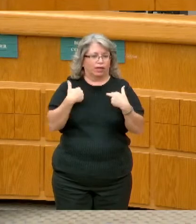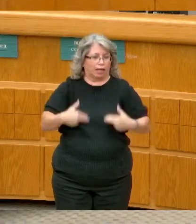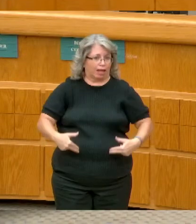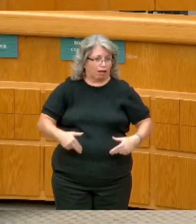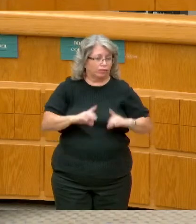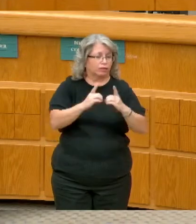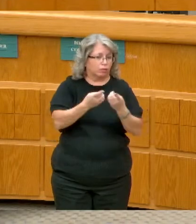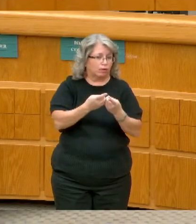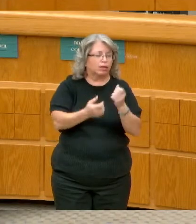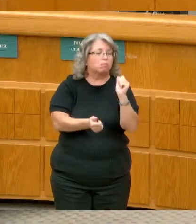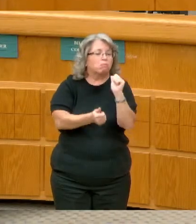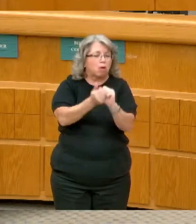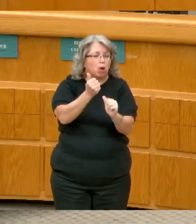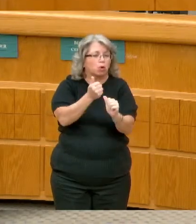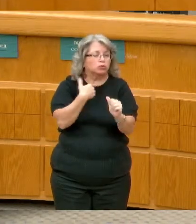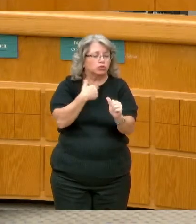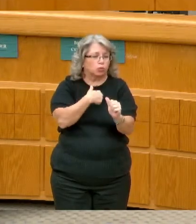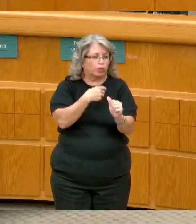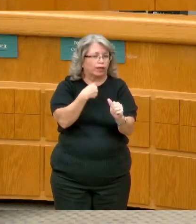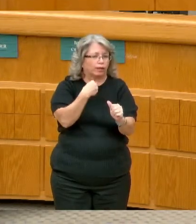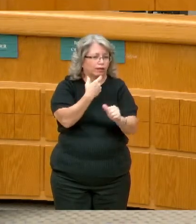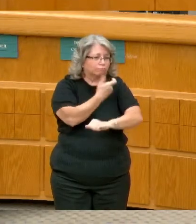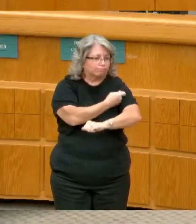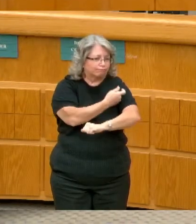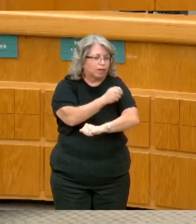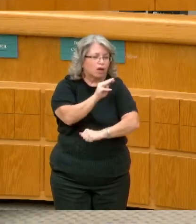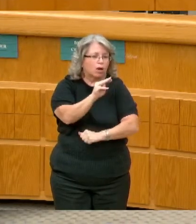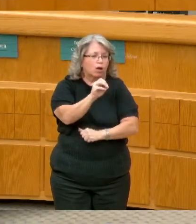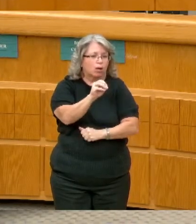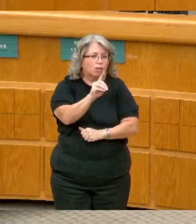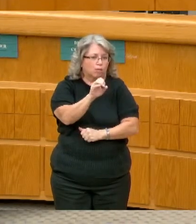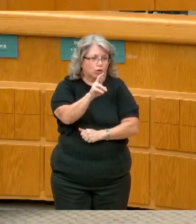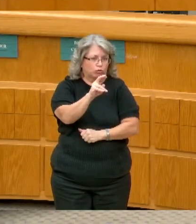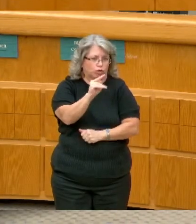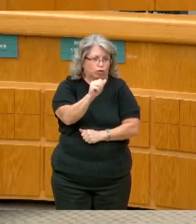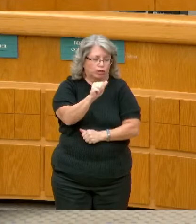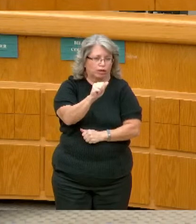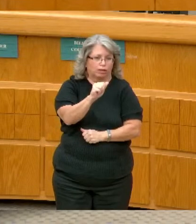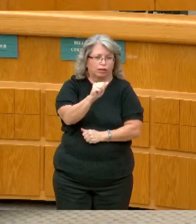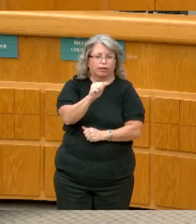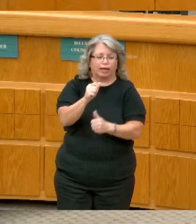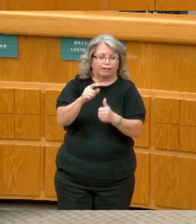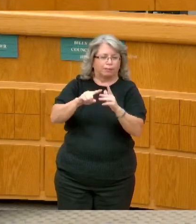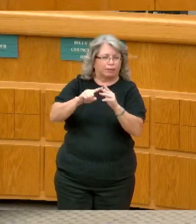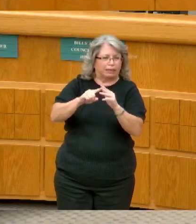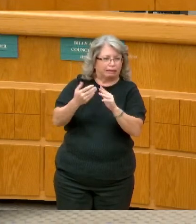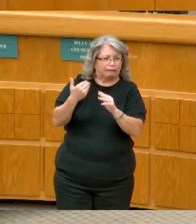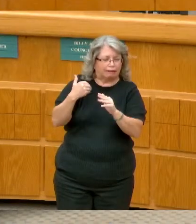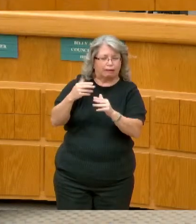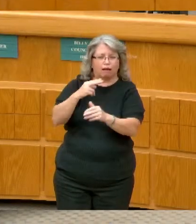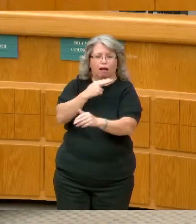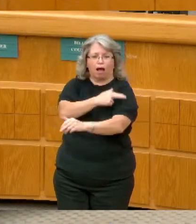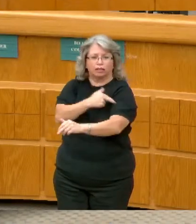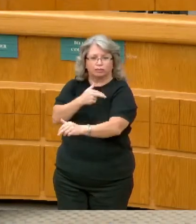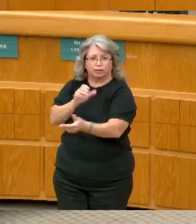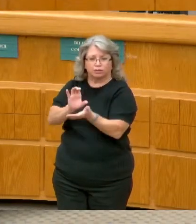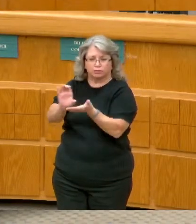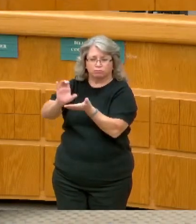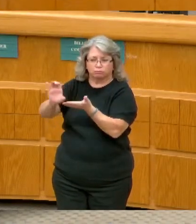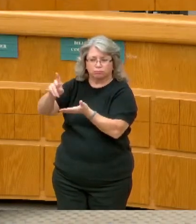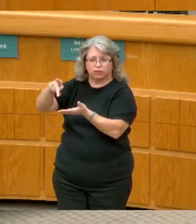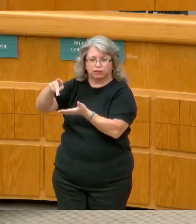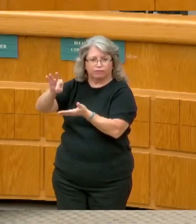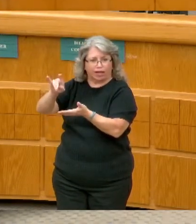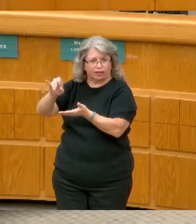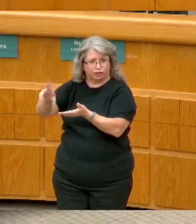the majority of what we actually were receiving. Initially, the hospitals were getting Pfizer, and we were getting Moderna. Next